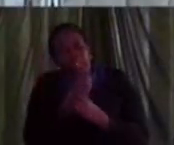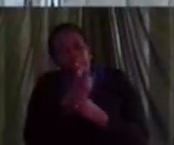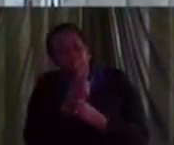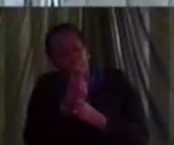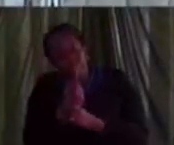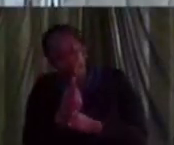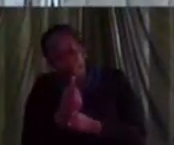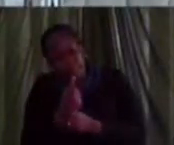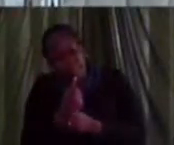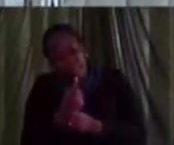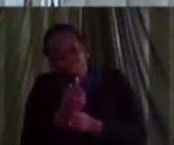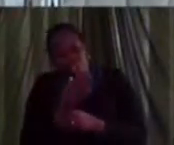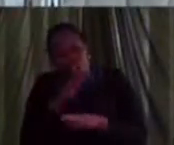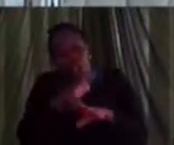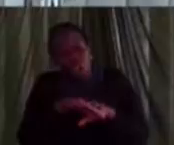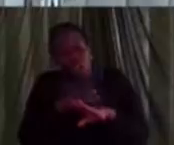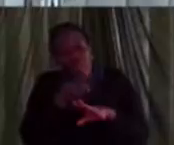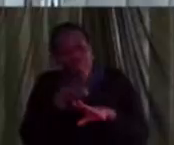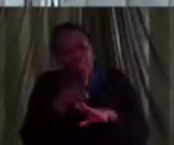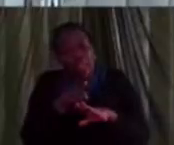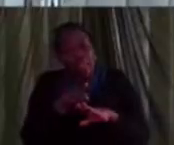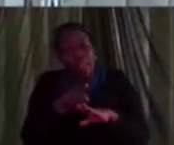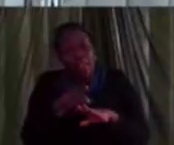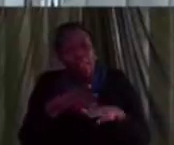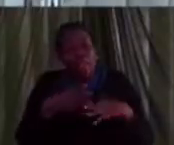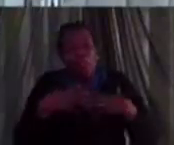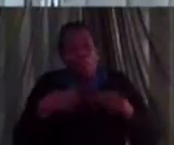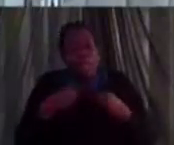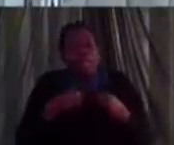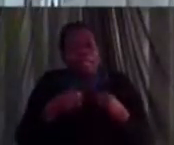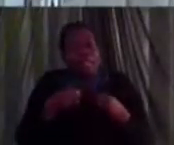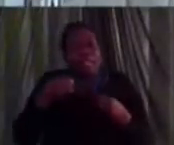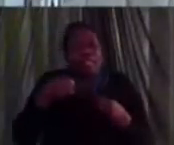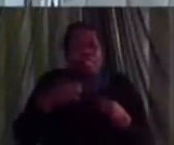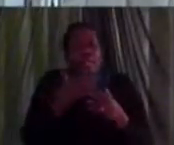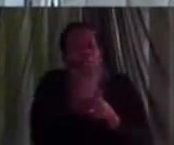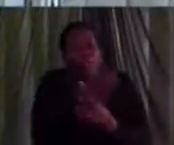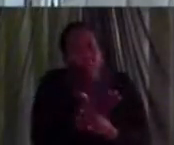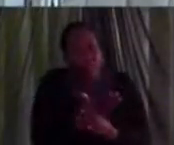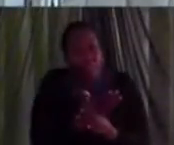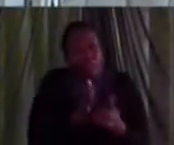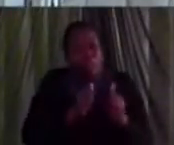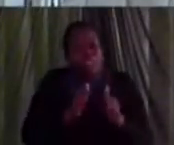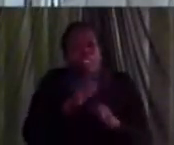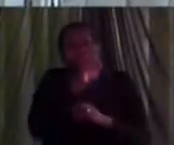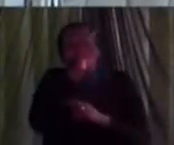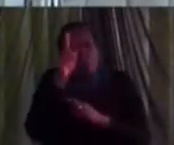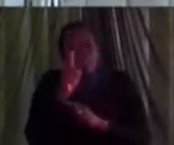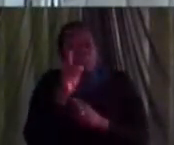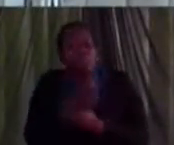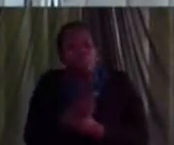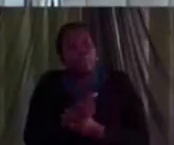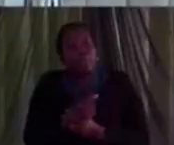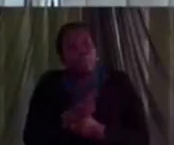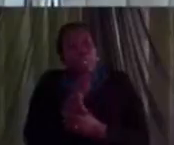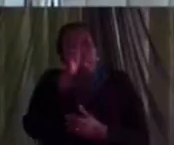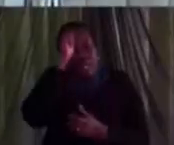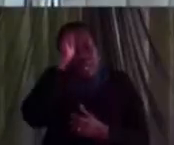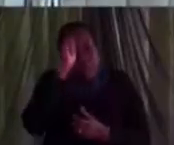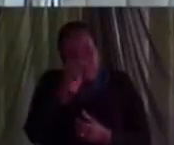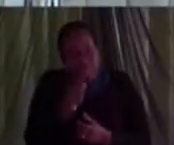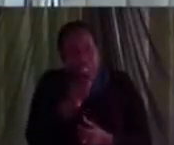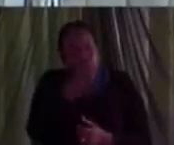the declarations that you filled that give rise to my questions. Please. Judge, you earn a